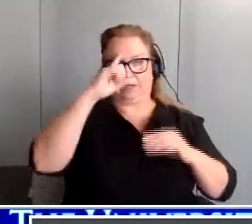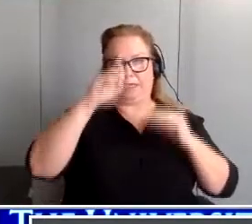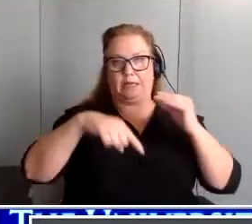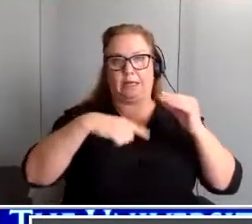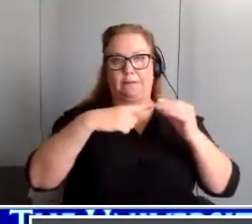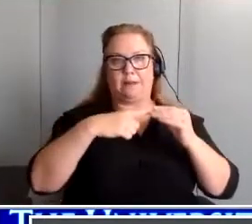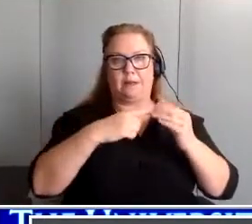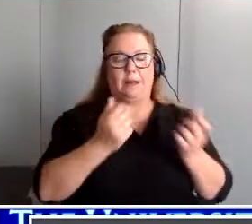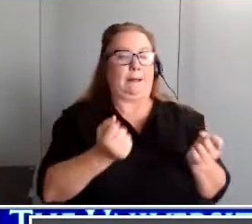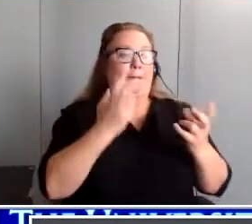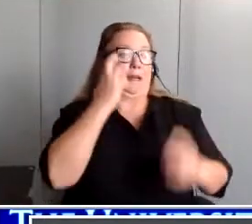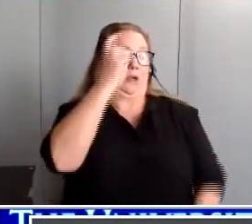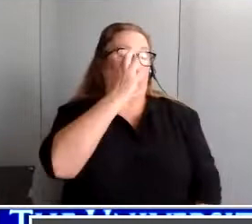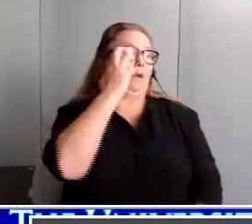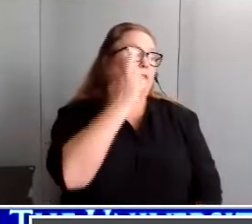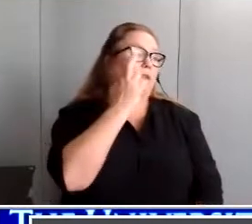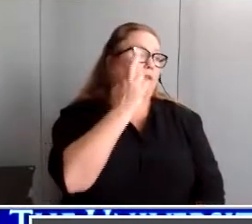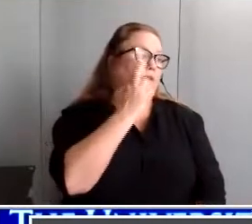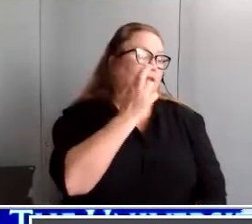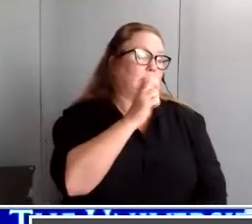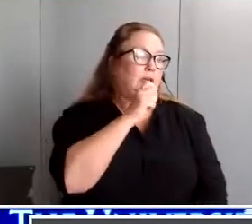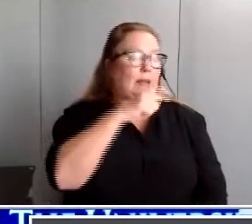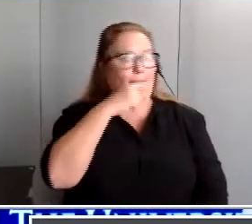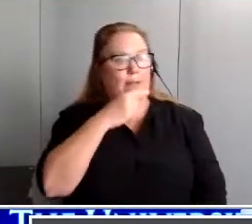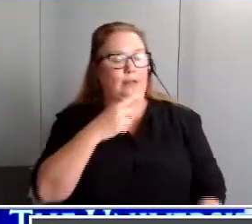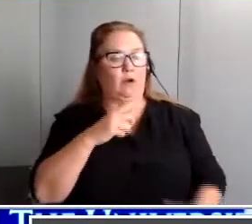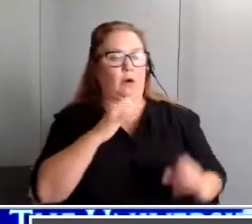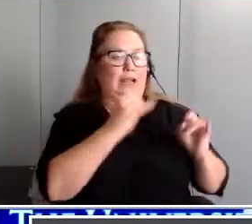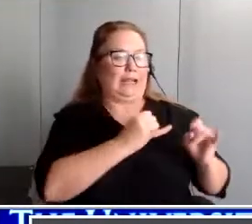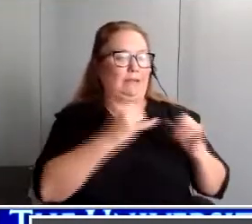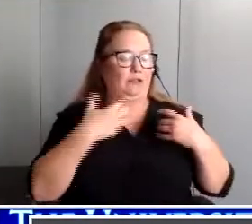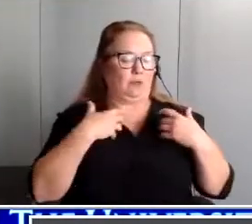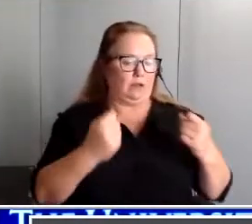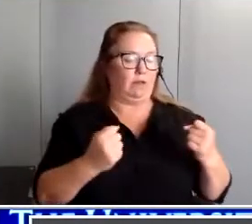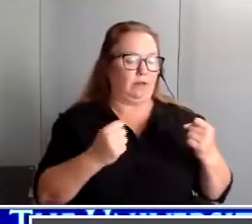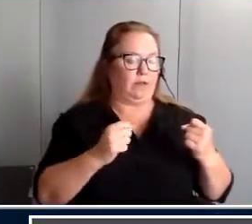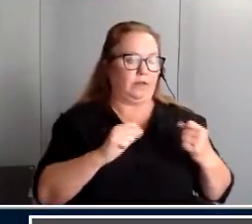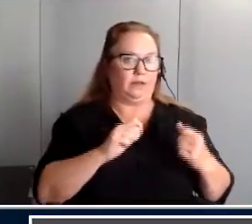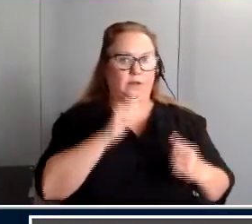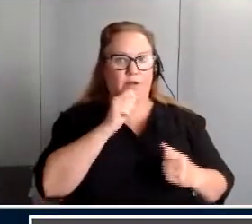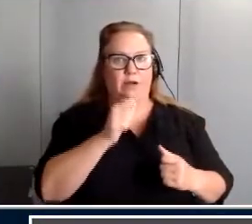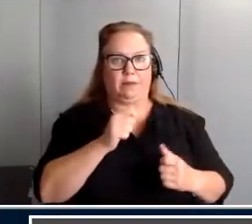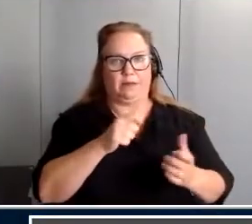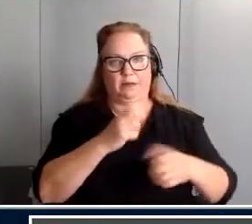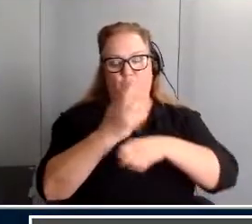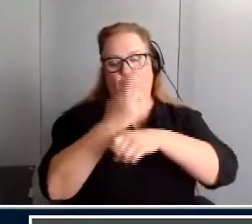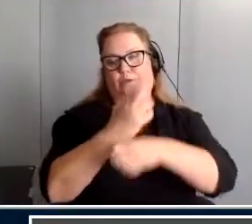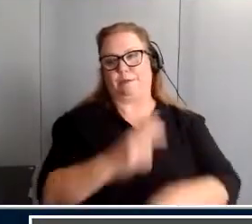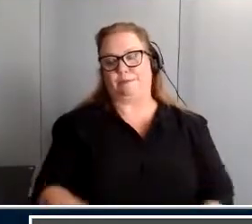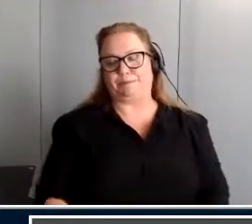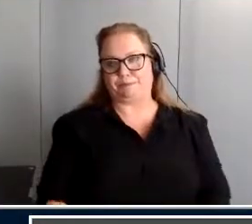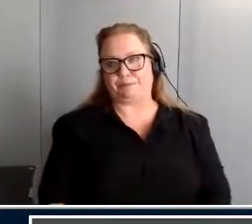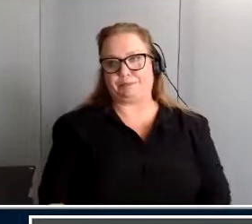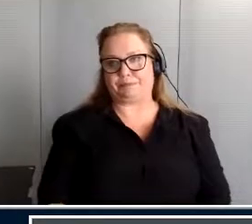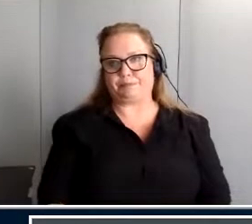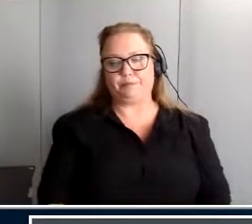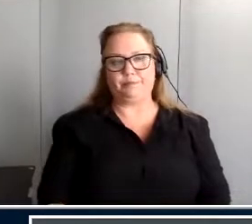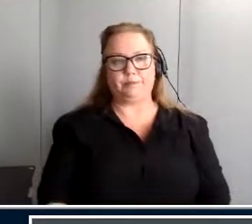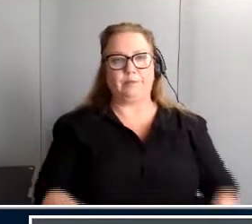many reasons other than public and individual health that those precautions aren't being taken. Yeah, I think there's the plus. I think what I would add to that is